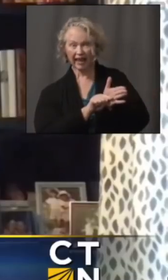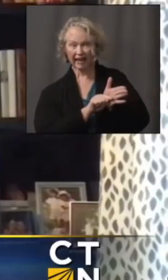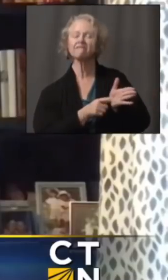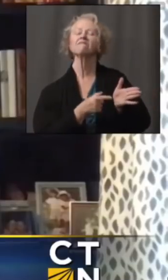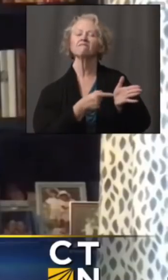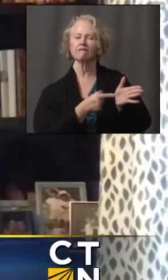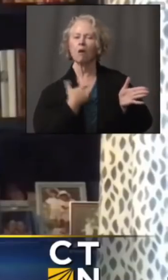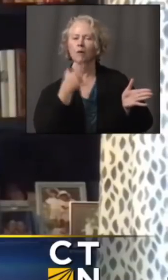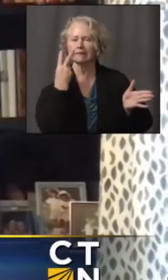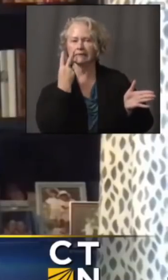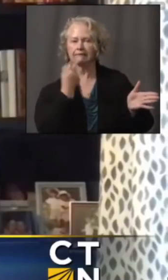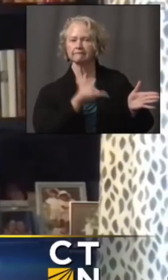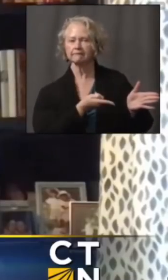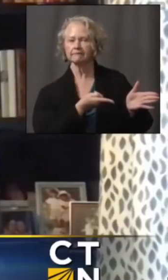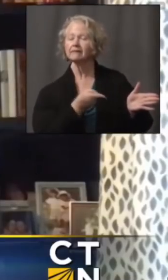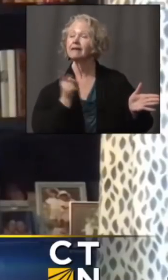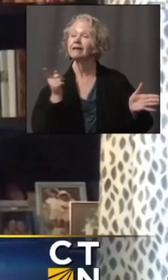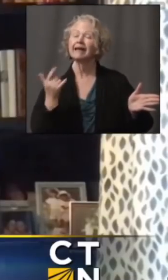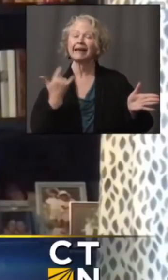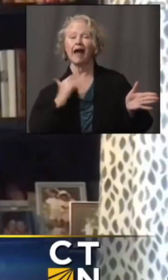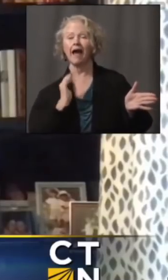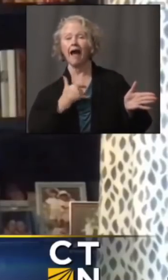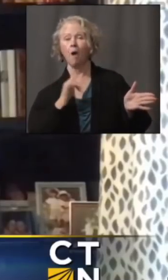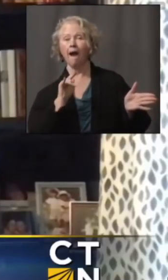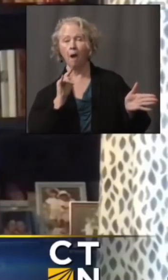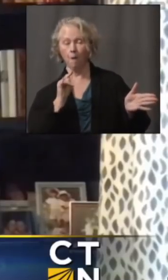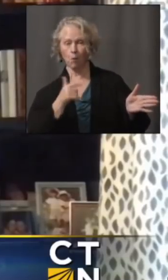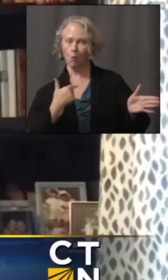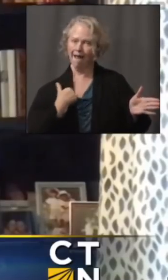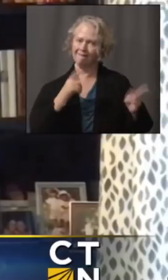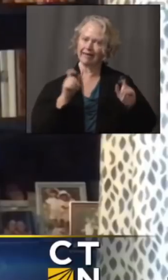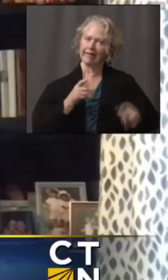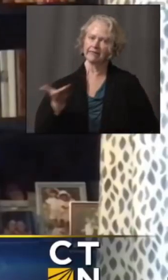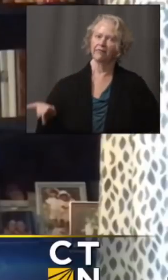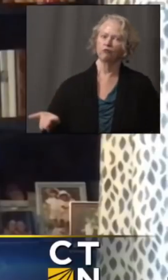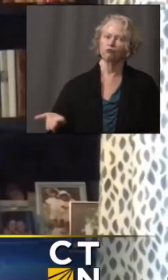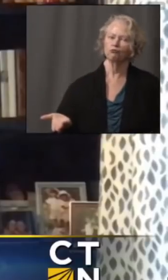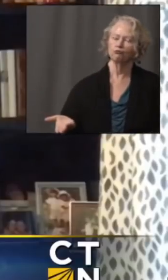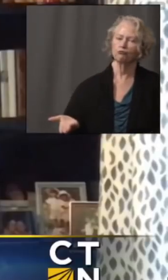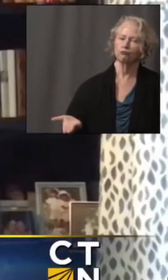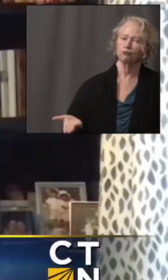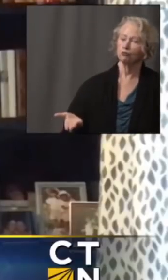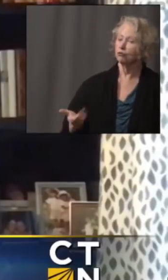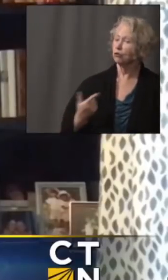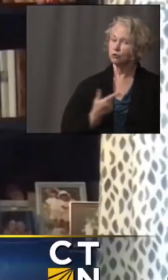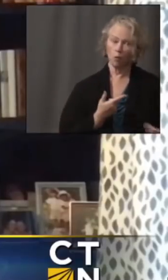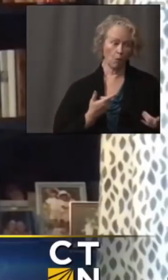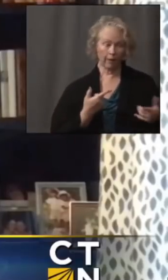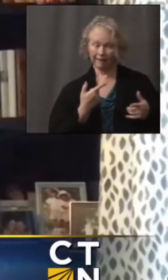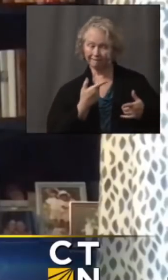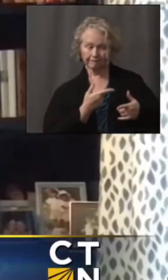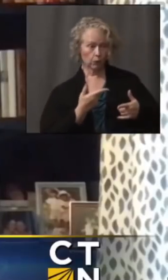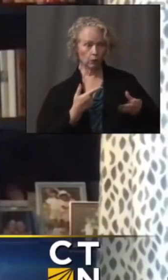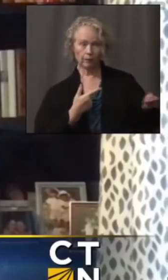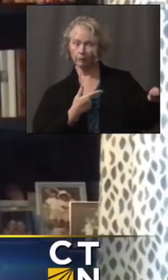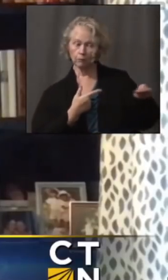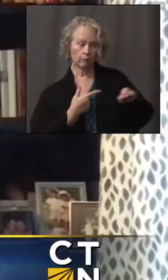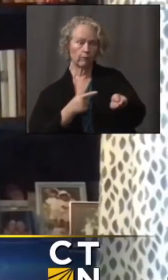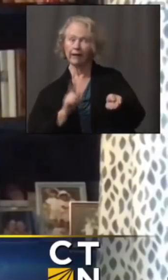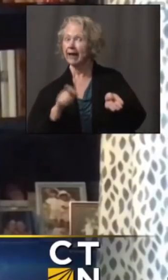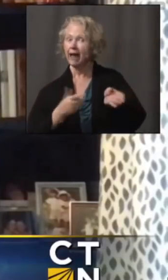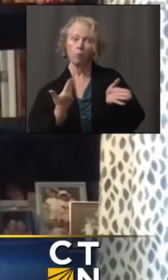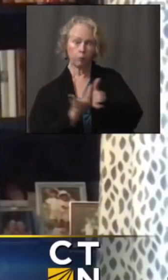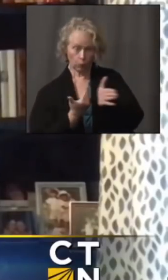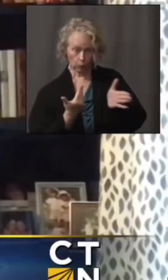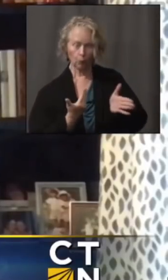know, right now at Bradley Airport, we also have a testing facility there. So if you don't have that, we can get you tested right then and there, but you do have